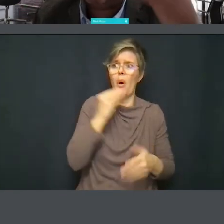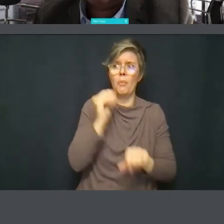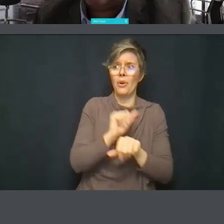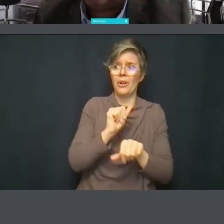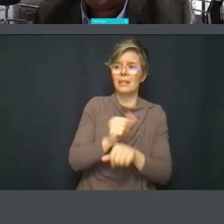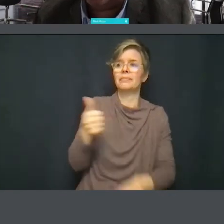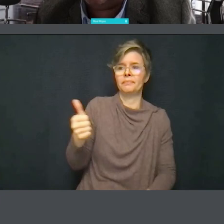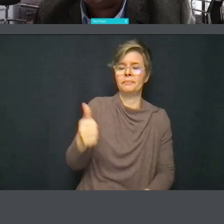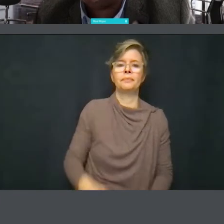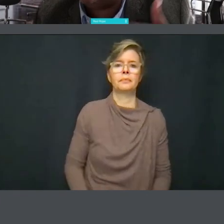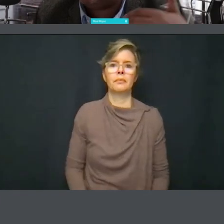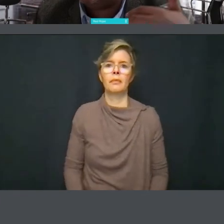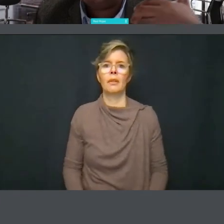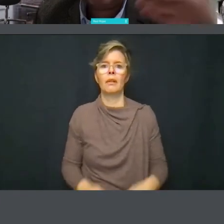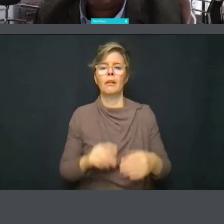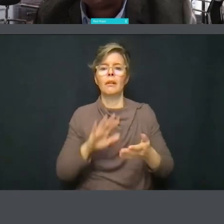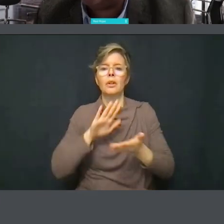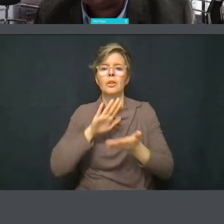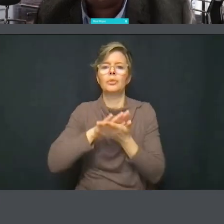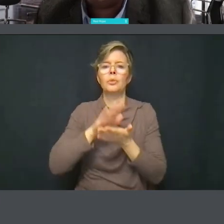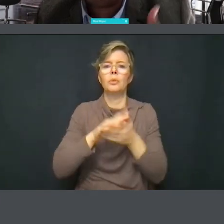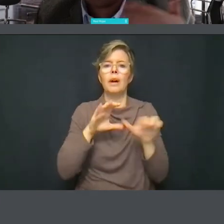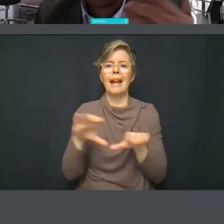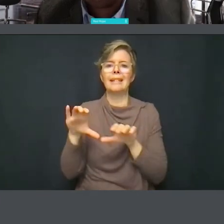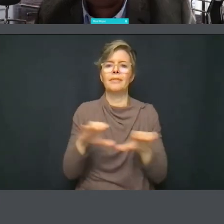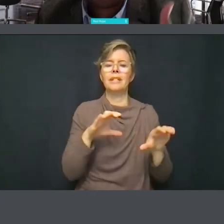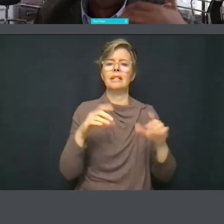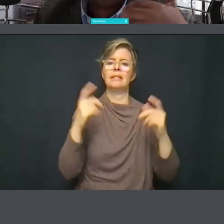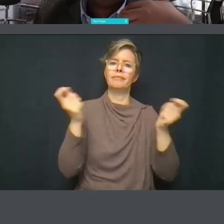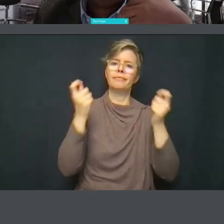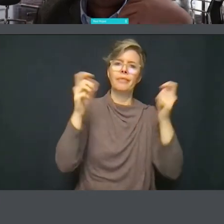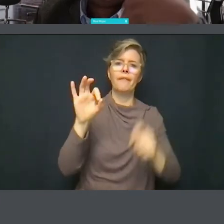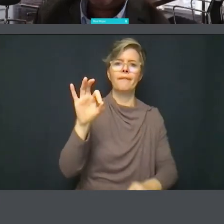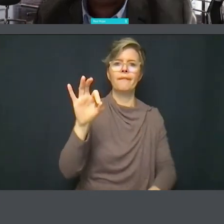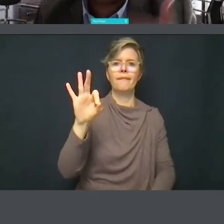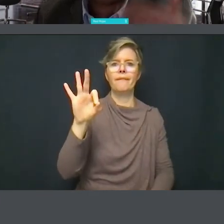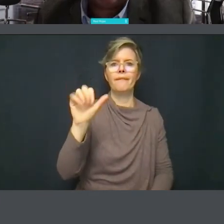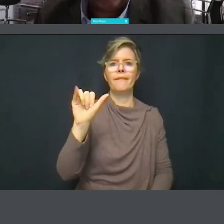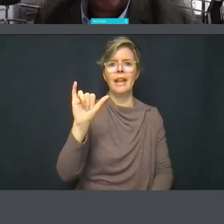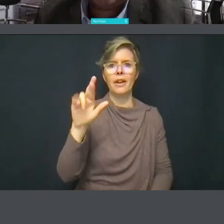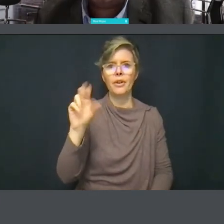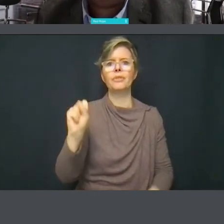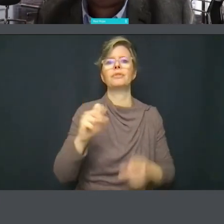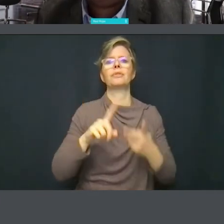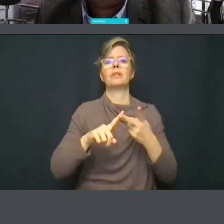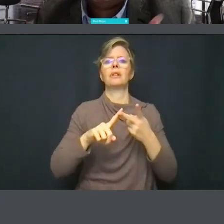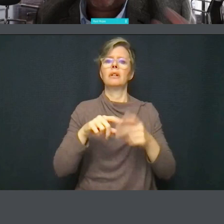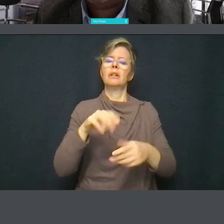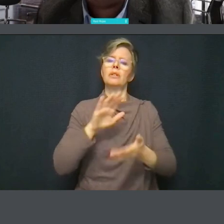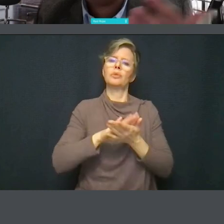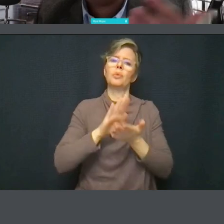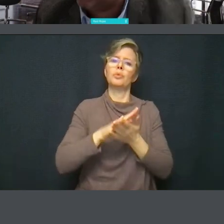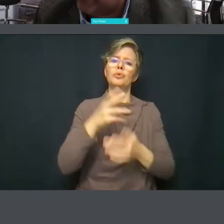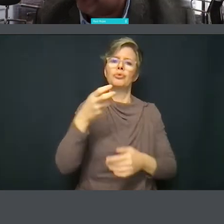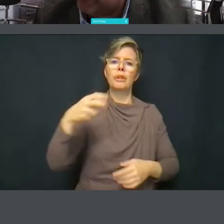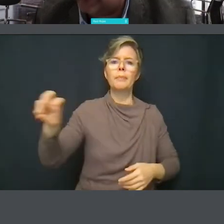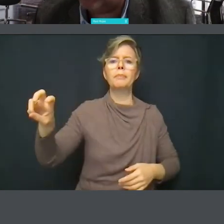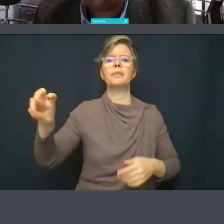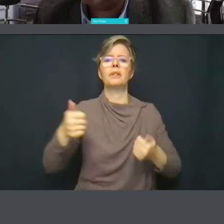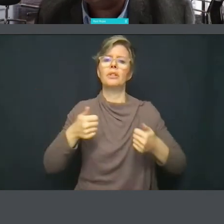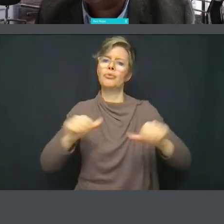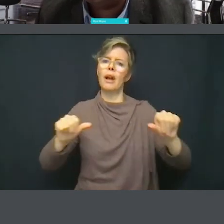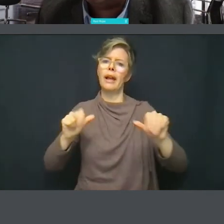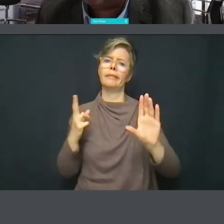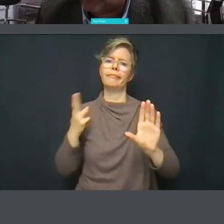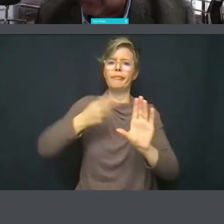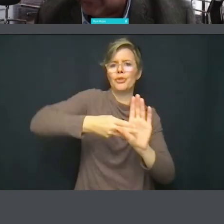activities, school fairs, field trips, try to get involved as much as possible. And not all parents can do